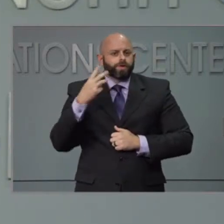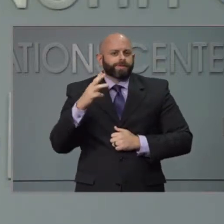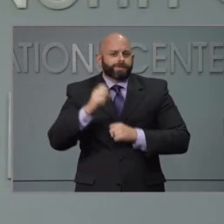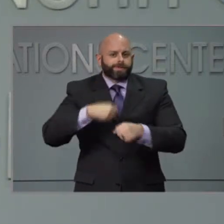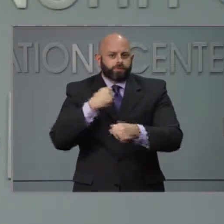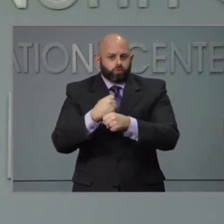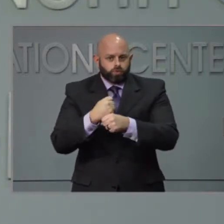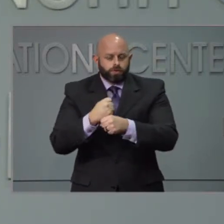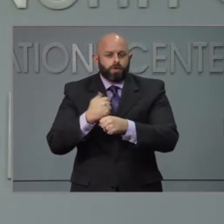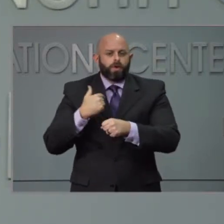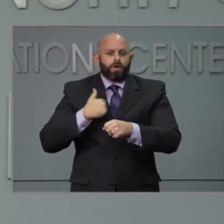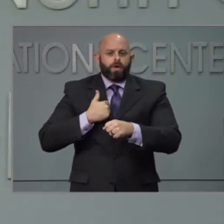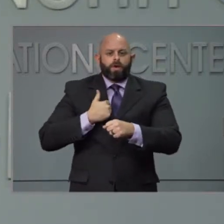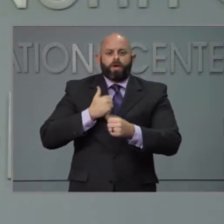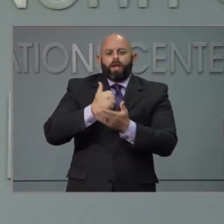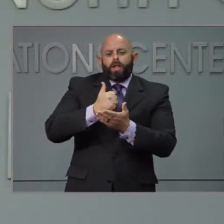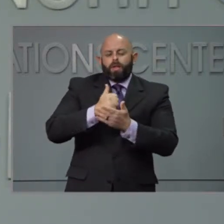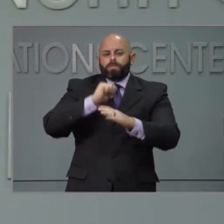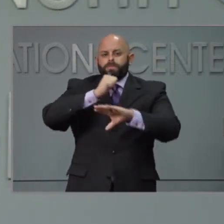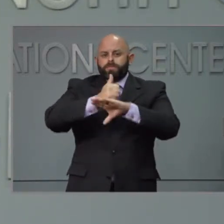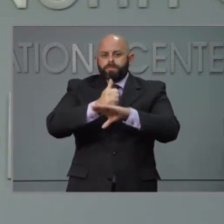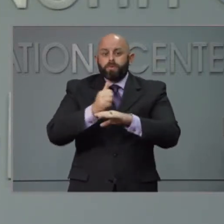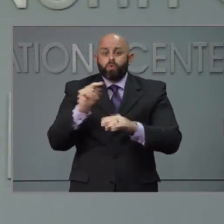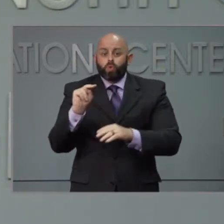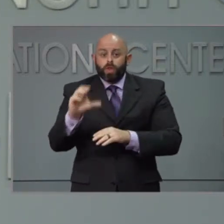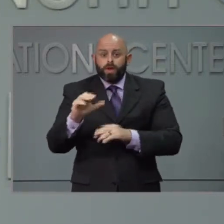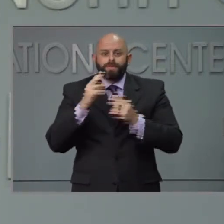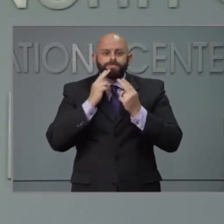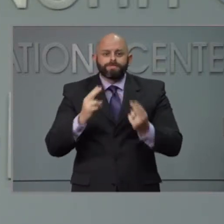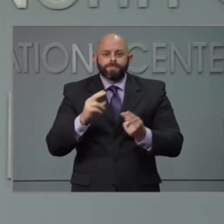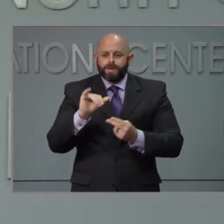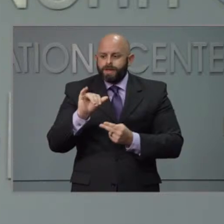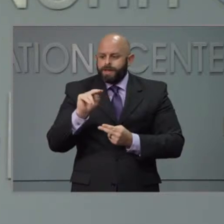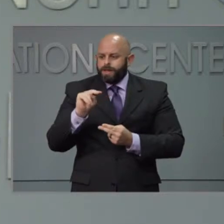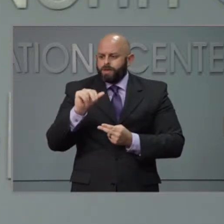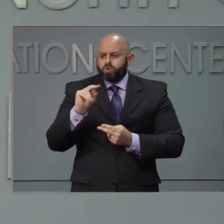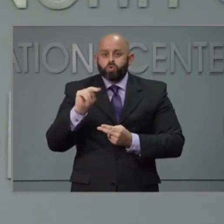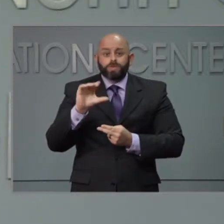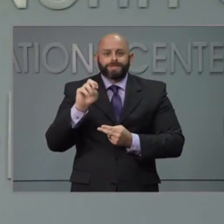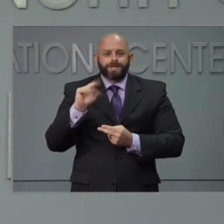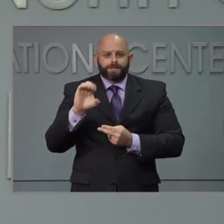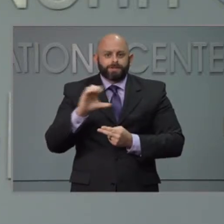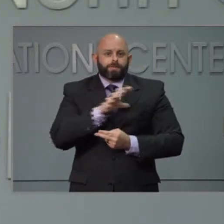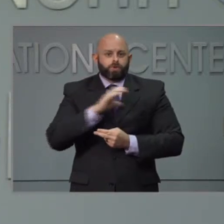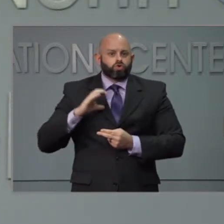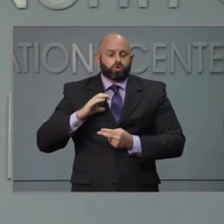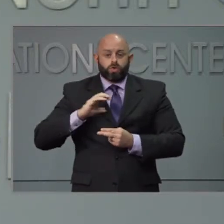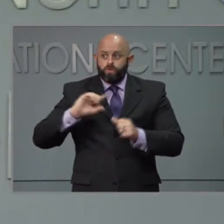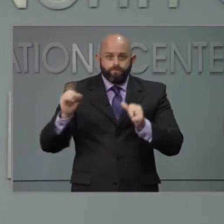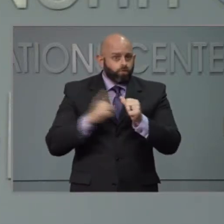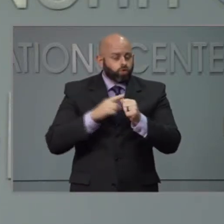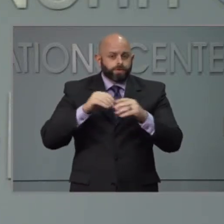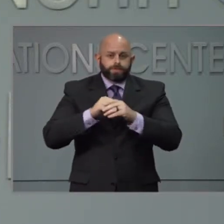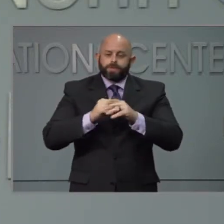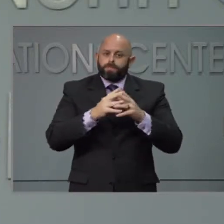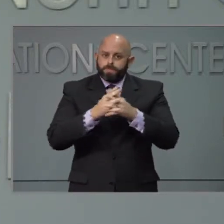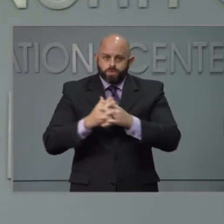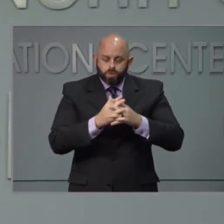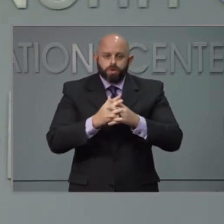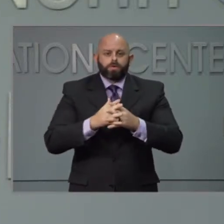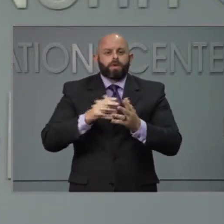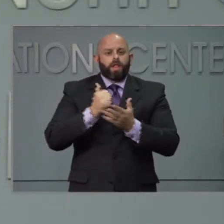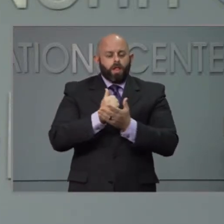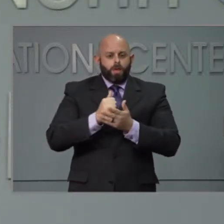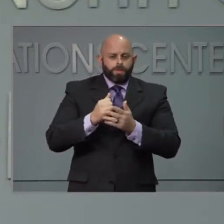the North Carolina Innocence Commission, which was the first of its kind in the country to be able to determine